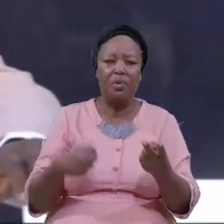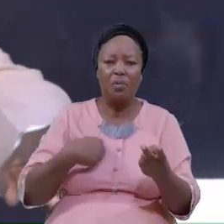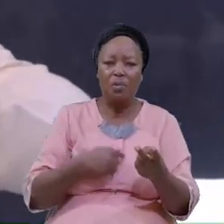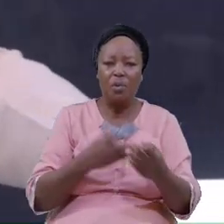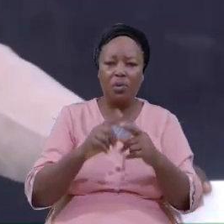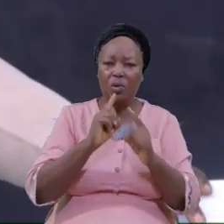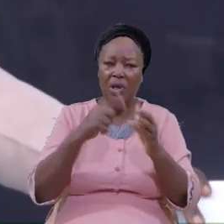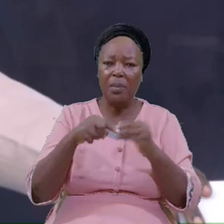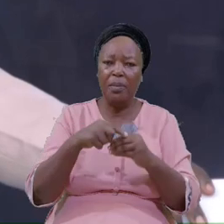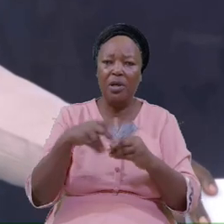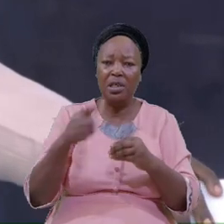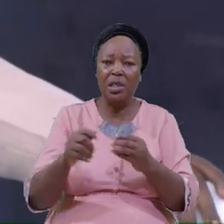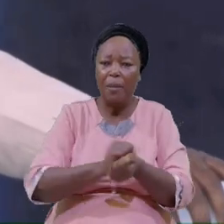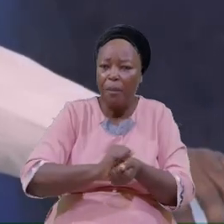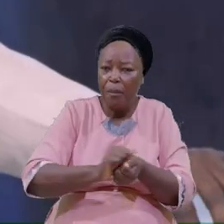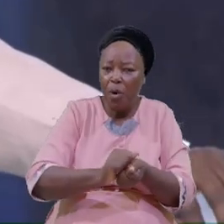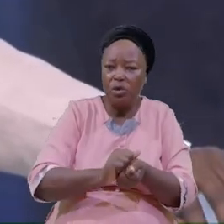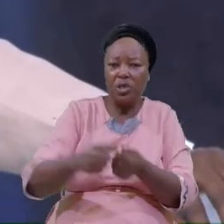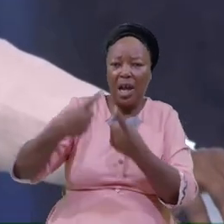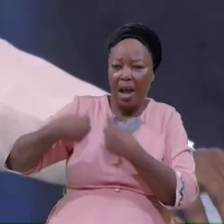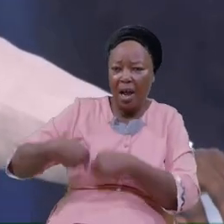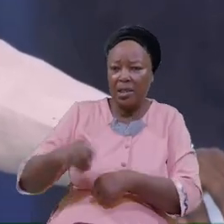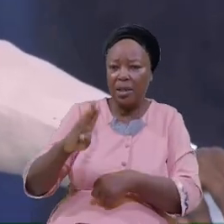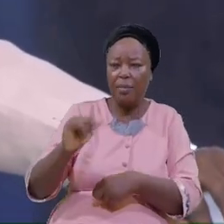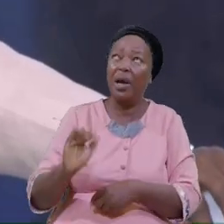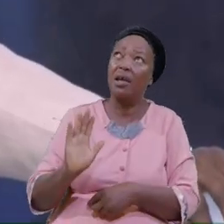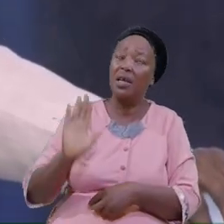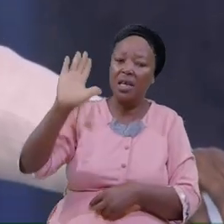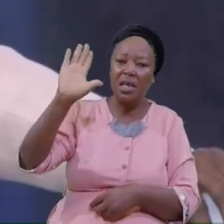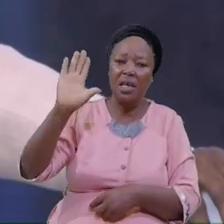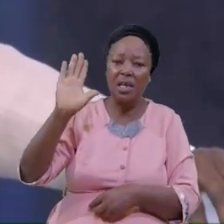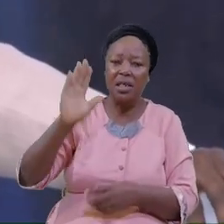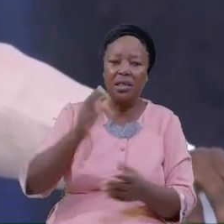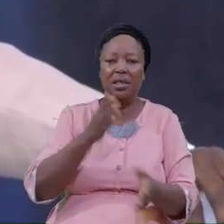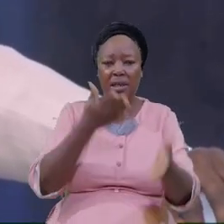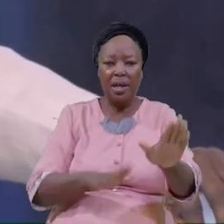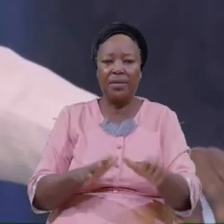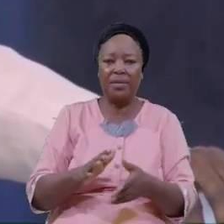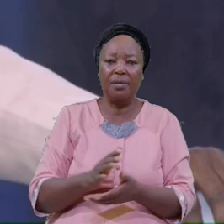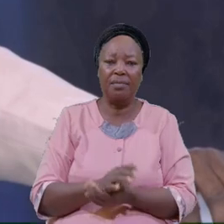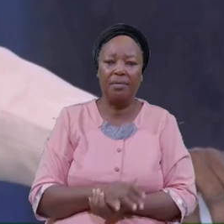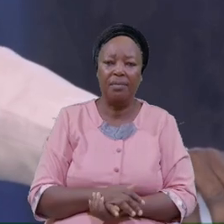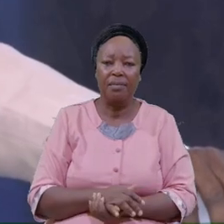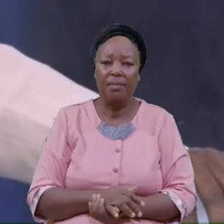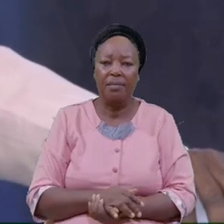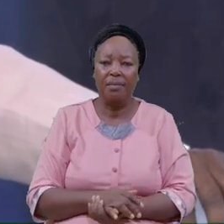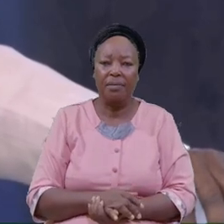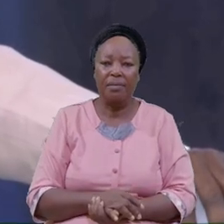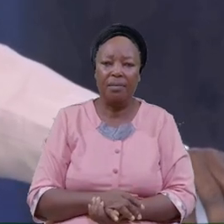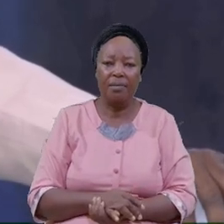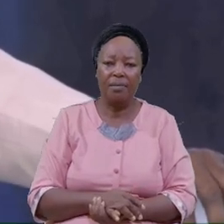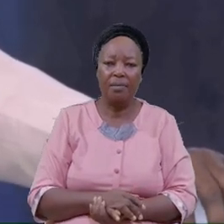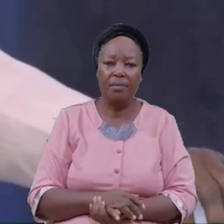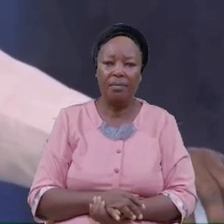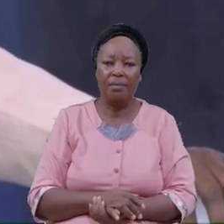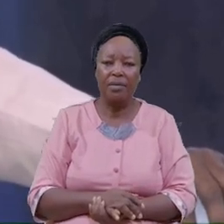purged heart by His propitiation. Deuxième élément dans le premier point, le cœur purgé par sa propitiation. He purges our